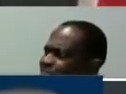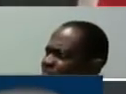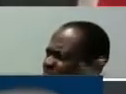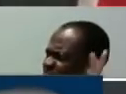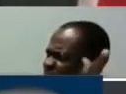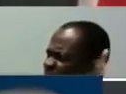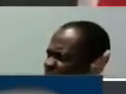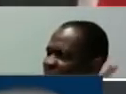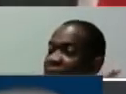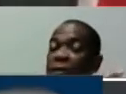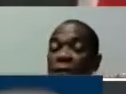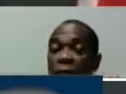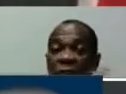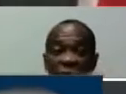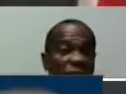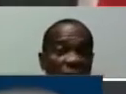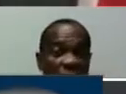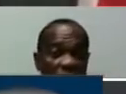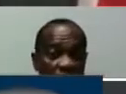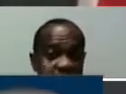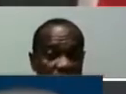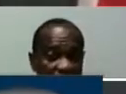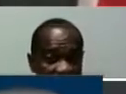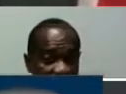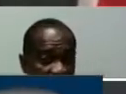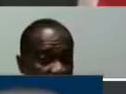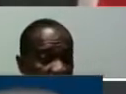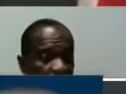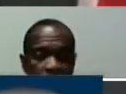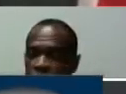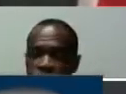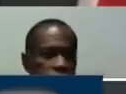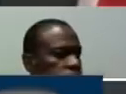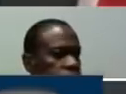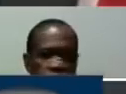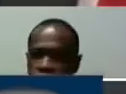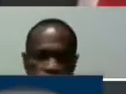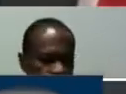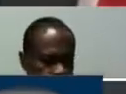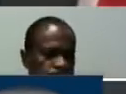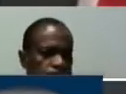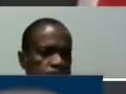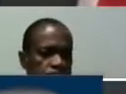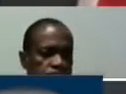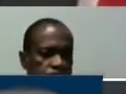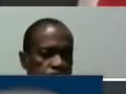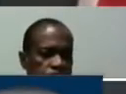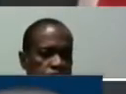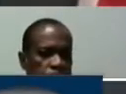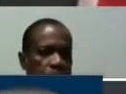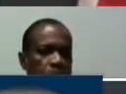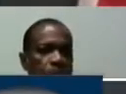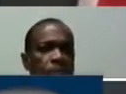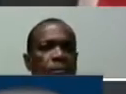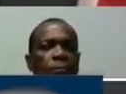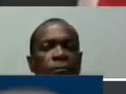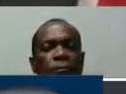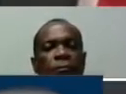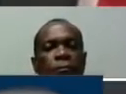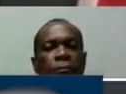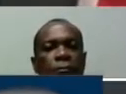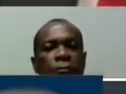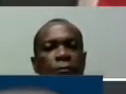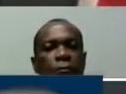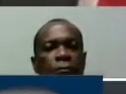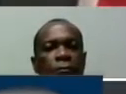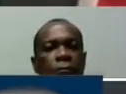be encouraged in the workplace. And if you are not in a position to come to the workplace, you would be on leave